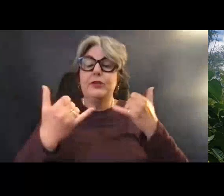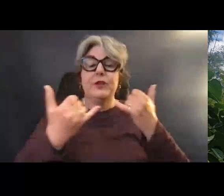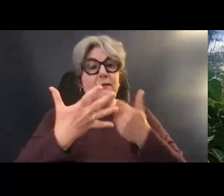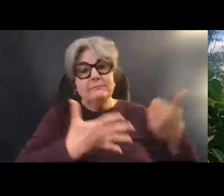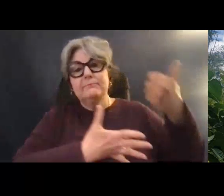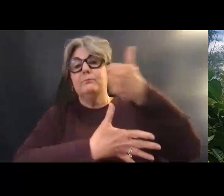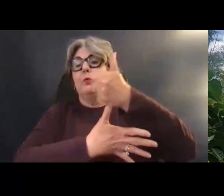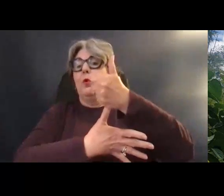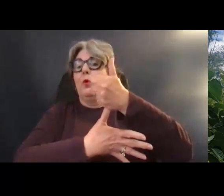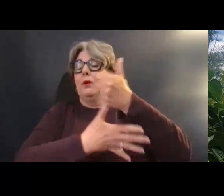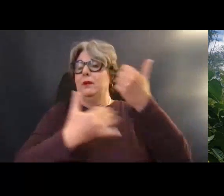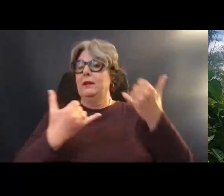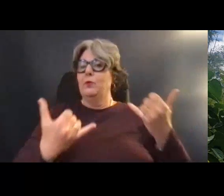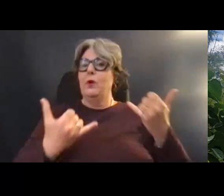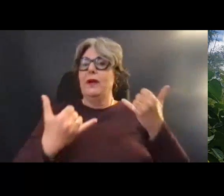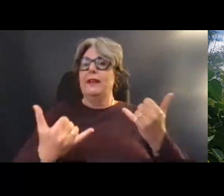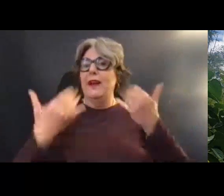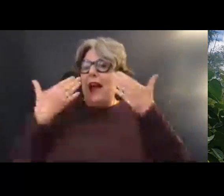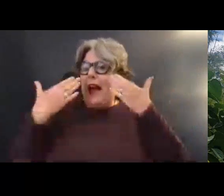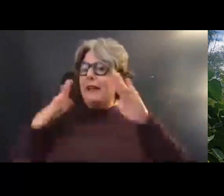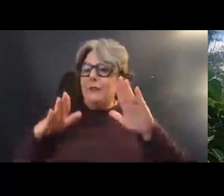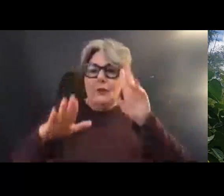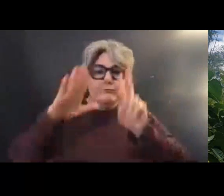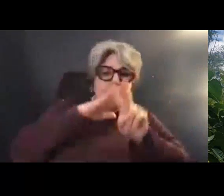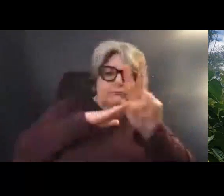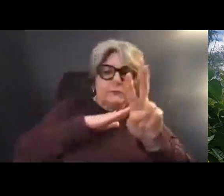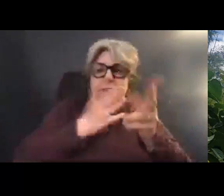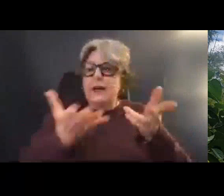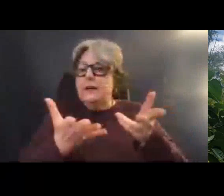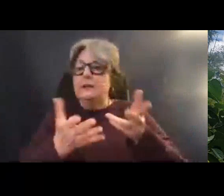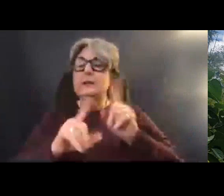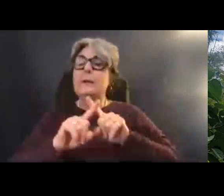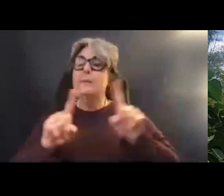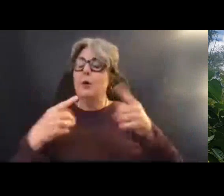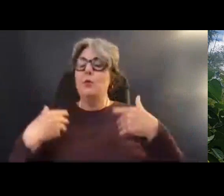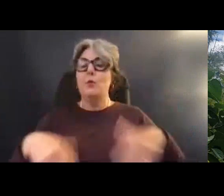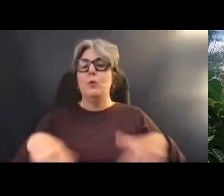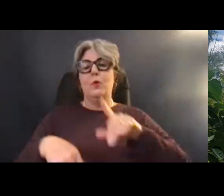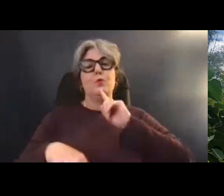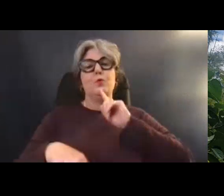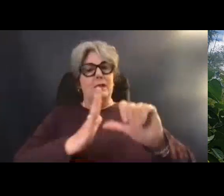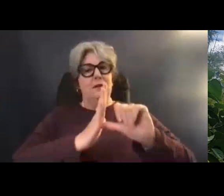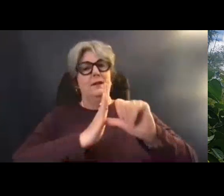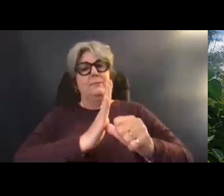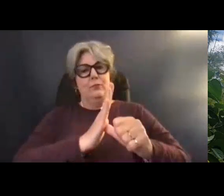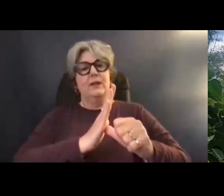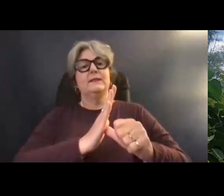priority? I don't know if you have any insights along those lines, but it is quite impressive